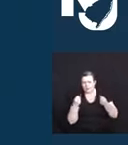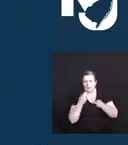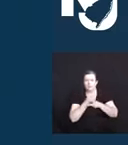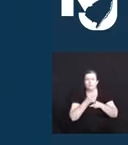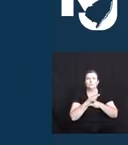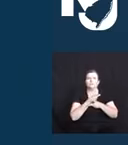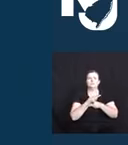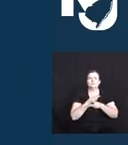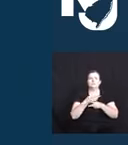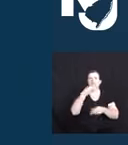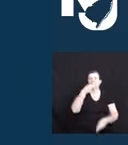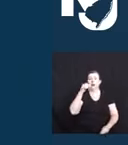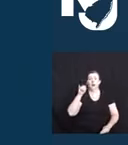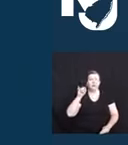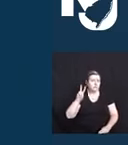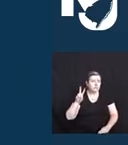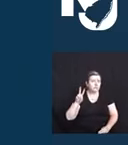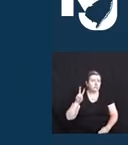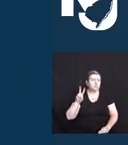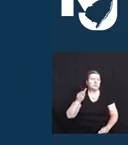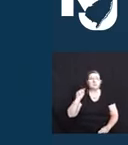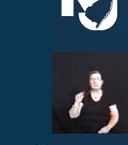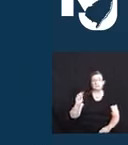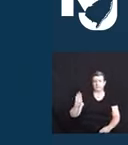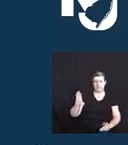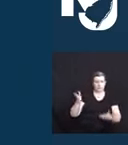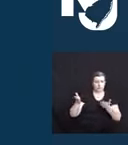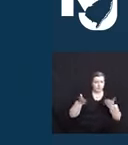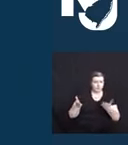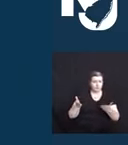and TB services, medicinal marijuana